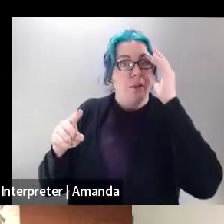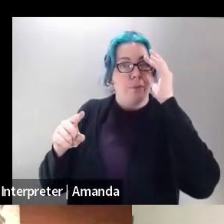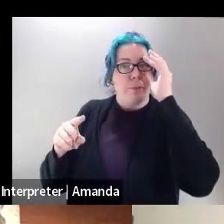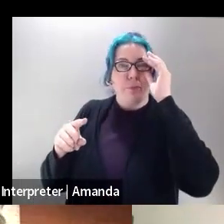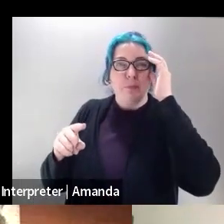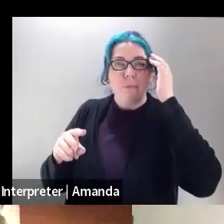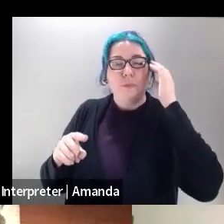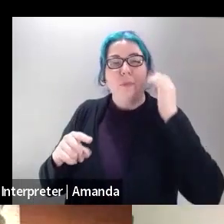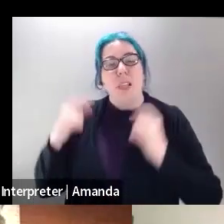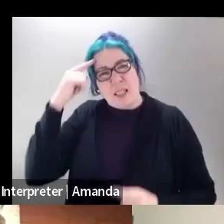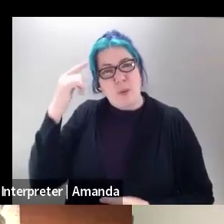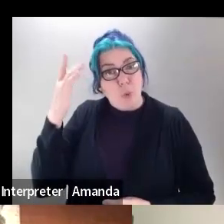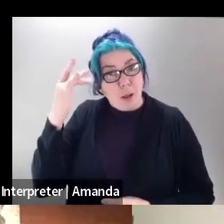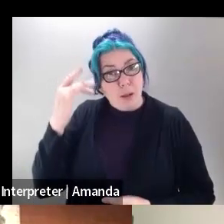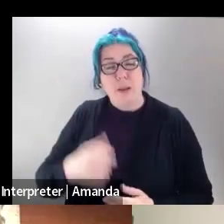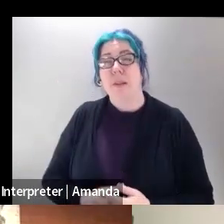absolved